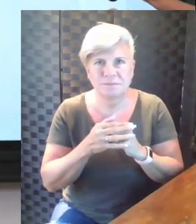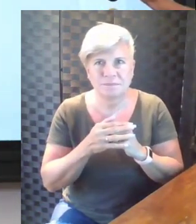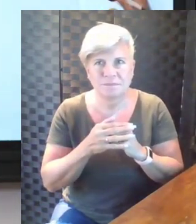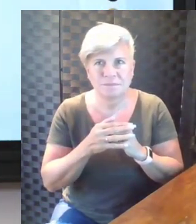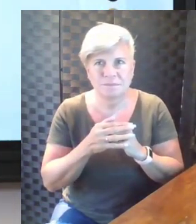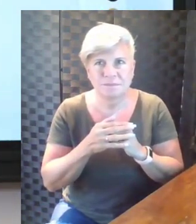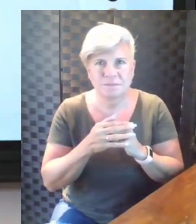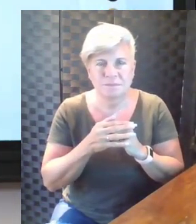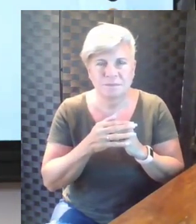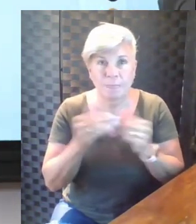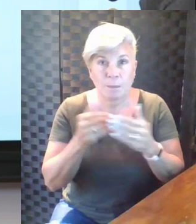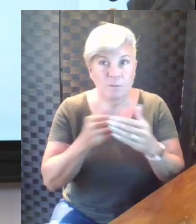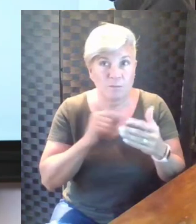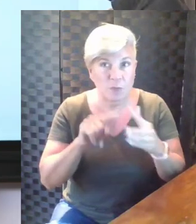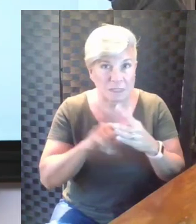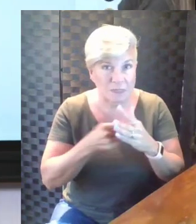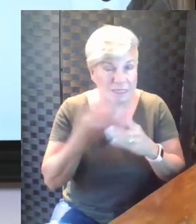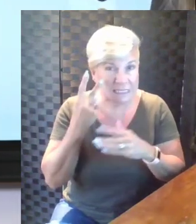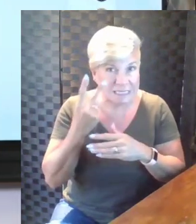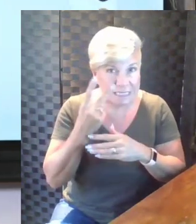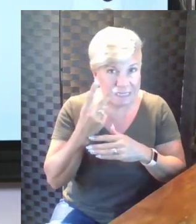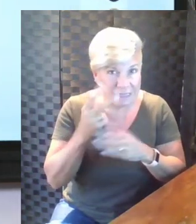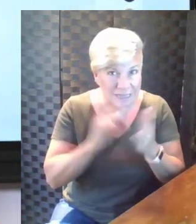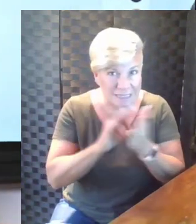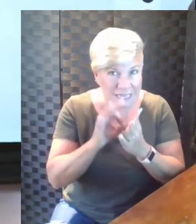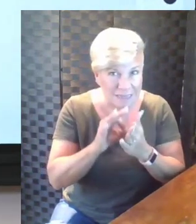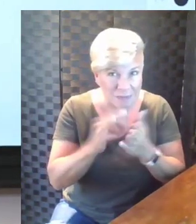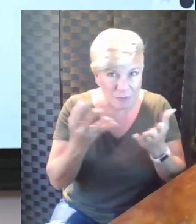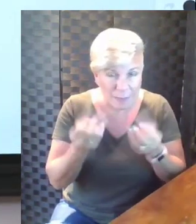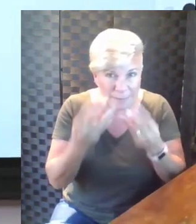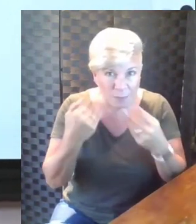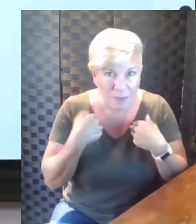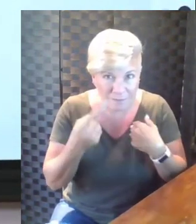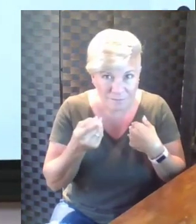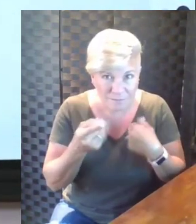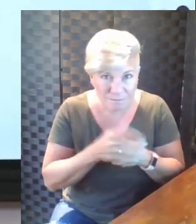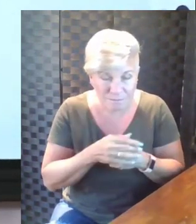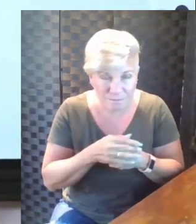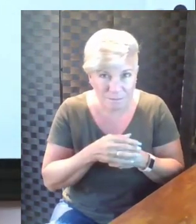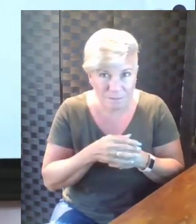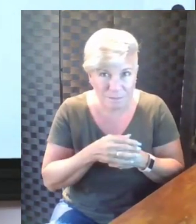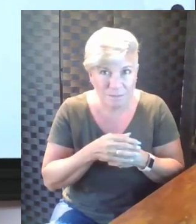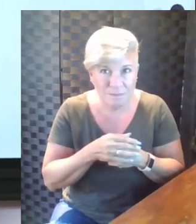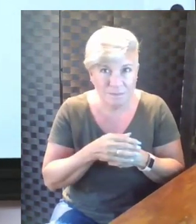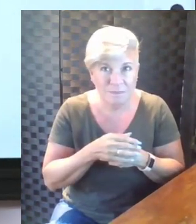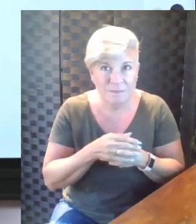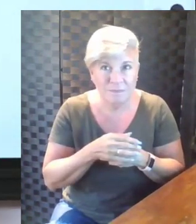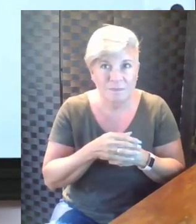Okay, so before I start, you see if you can count those and tell me what you see.